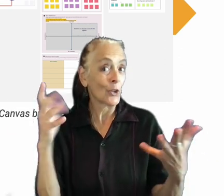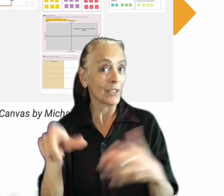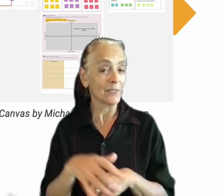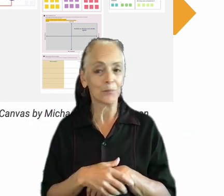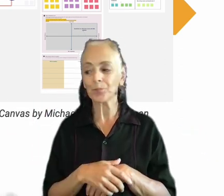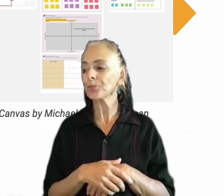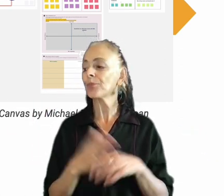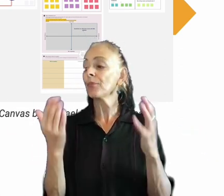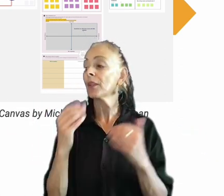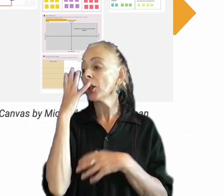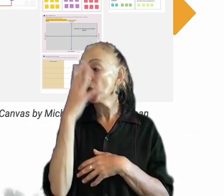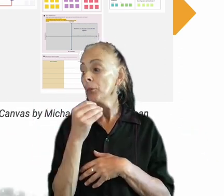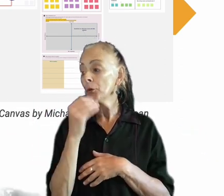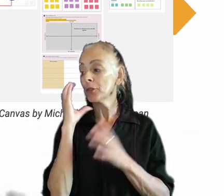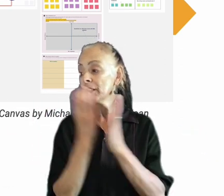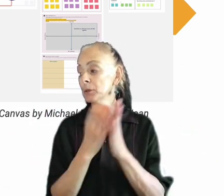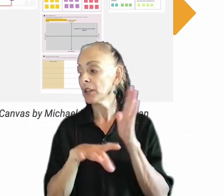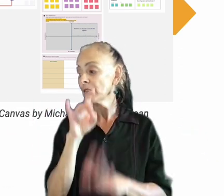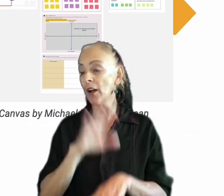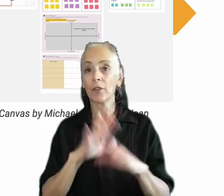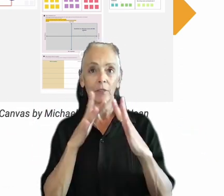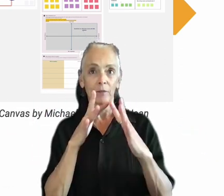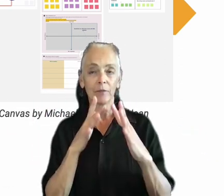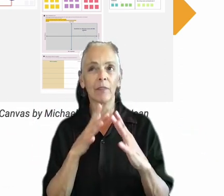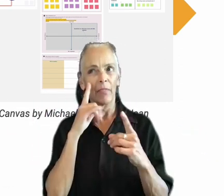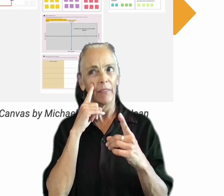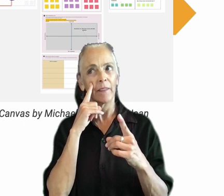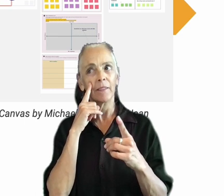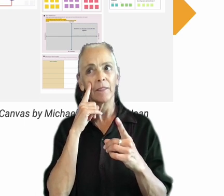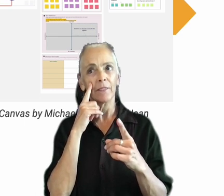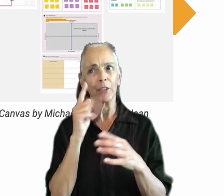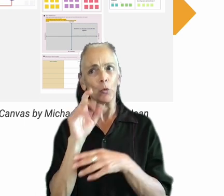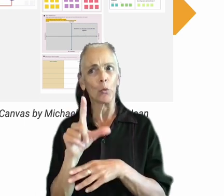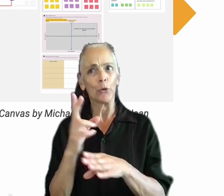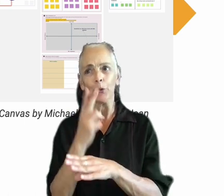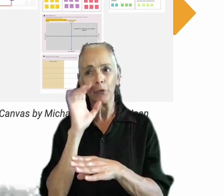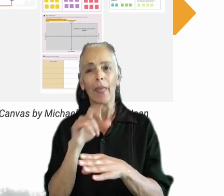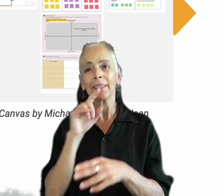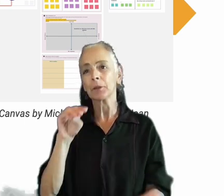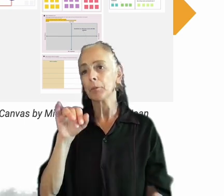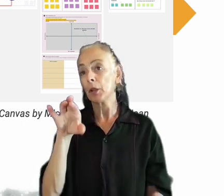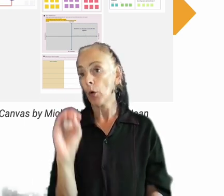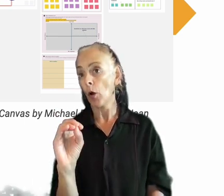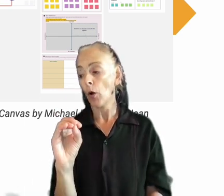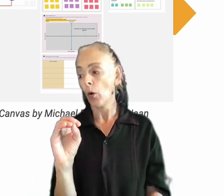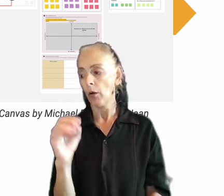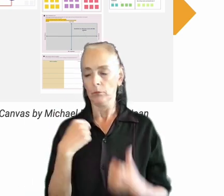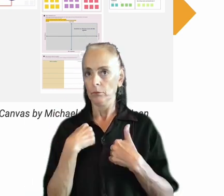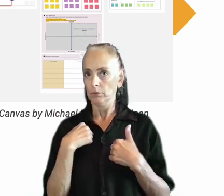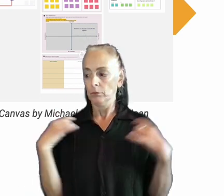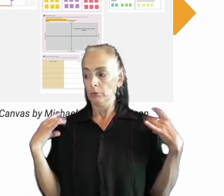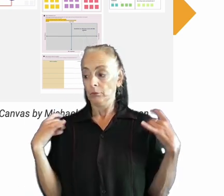this is a beautiful image i found on the internet and i believe the tool used to create this image was miro a tool i have no affiliation